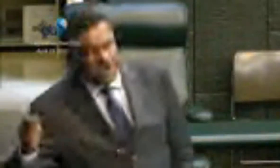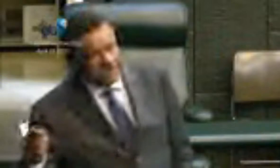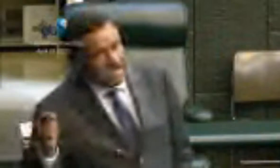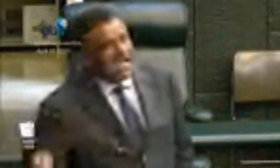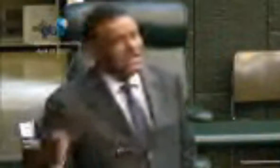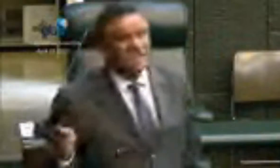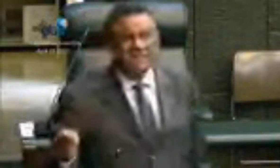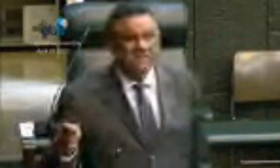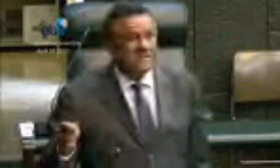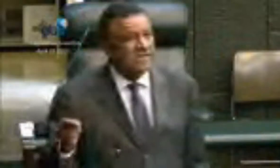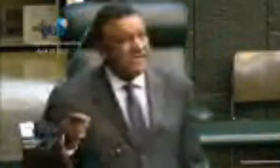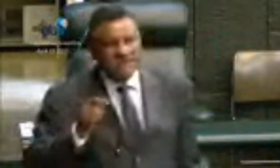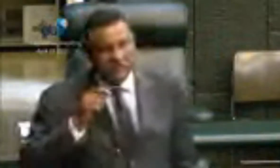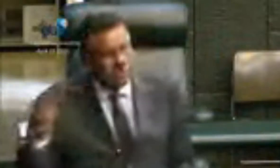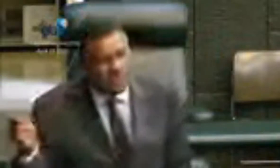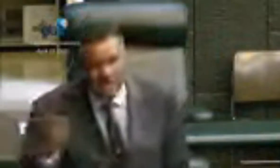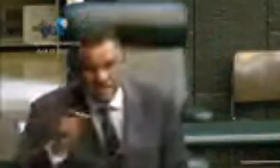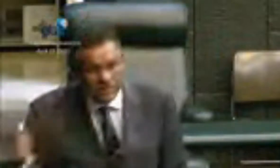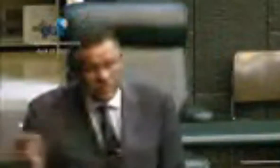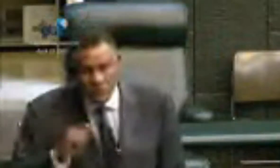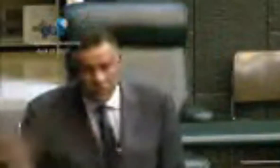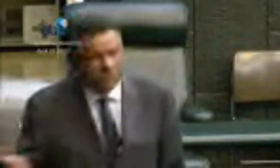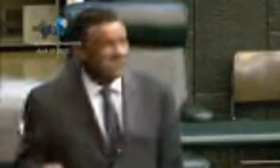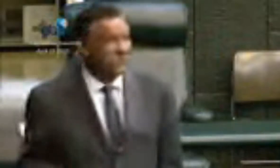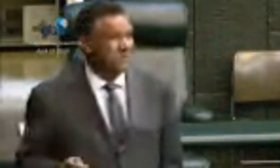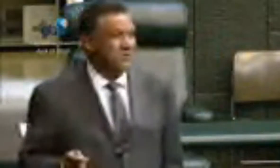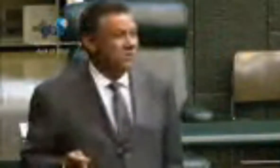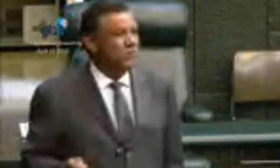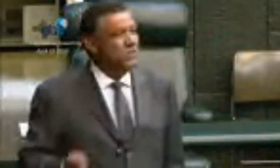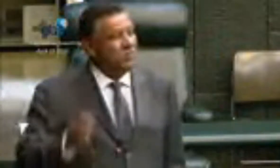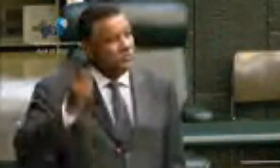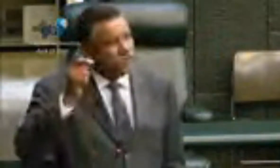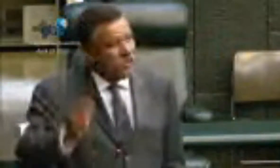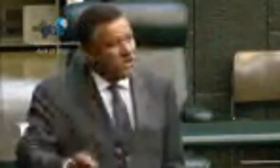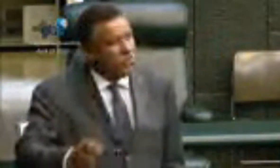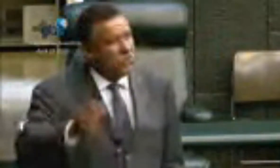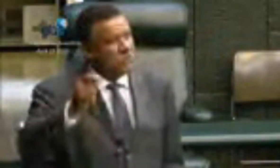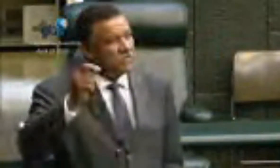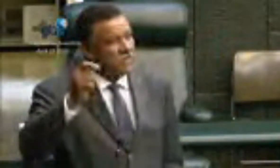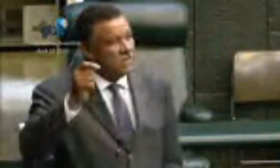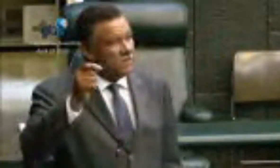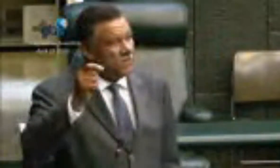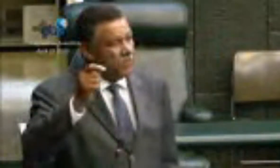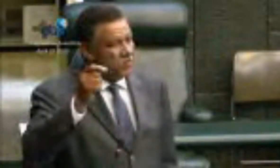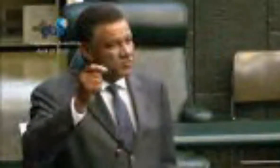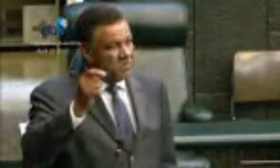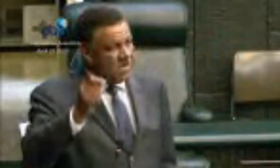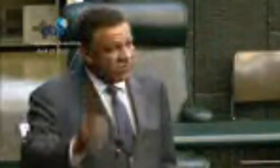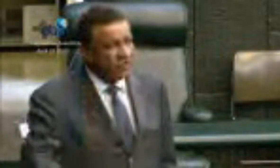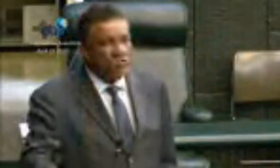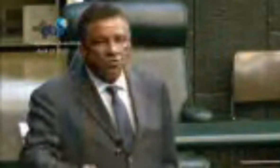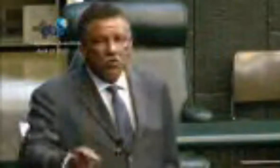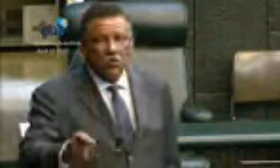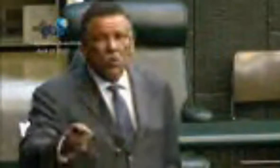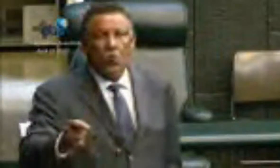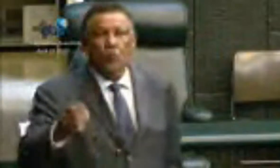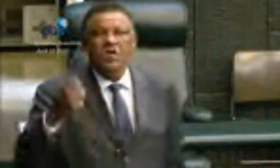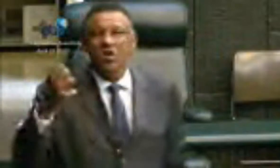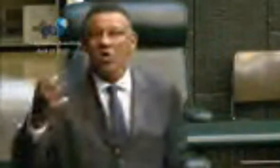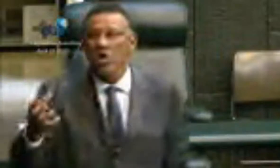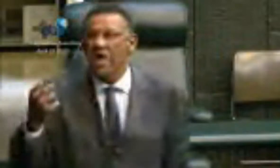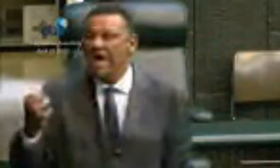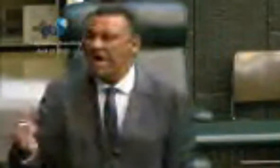any use. We must share, we must make sure we all have by